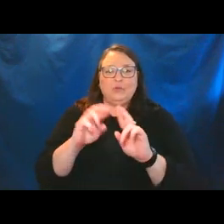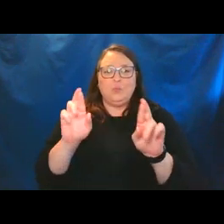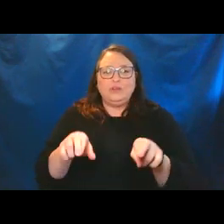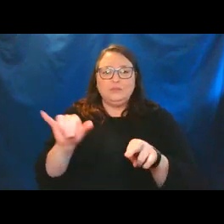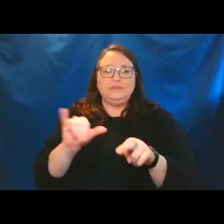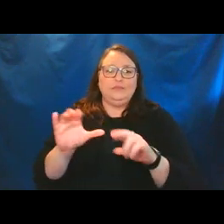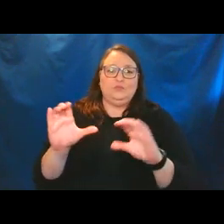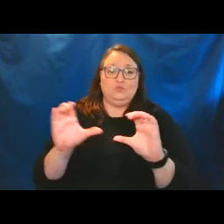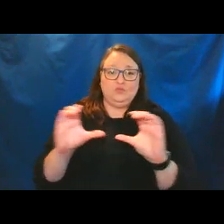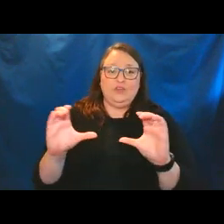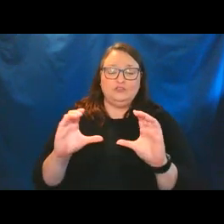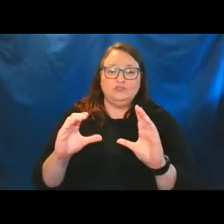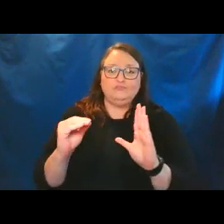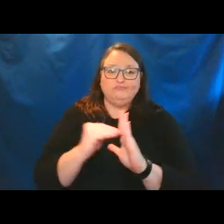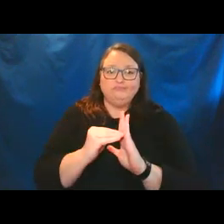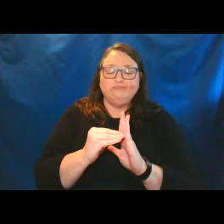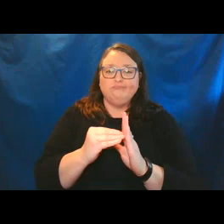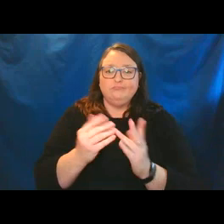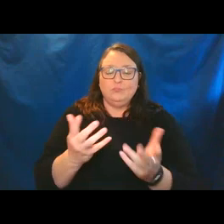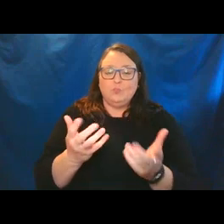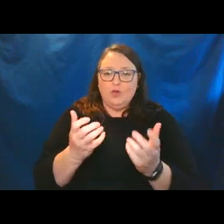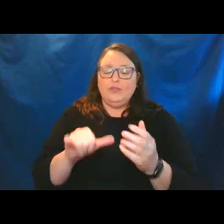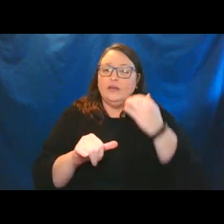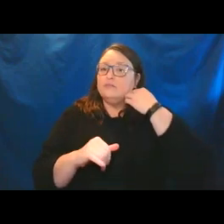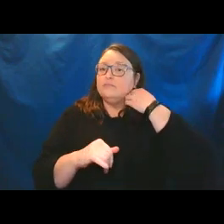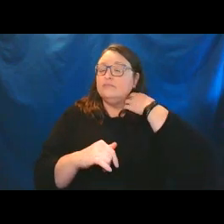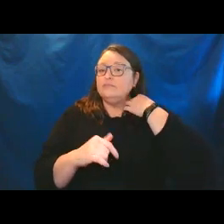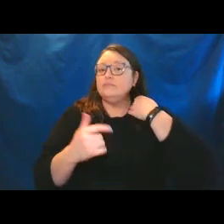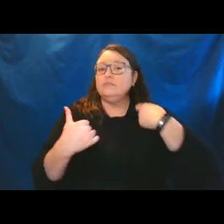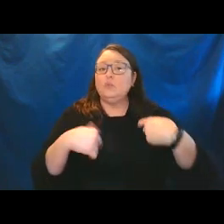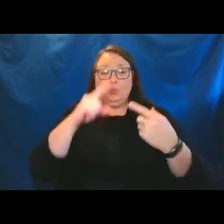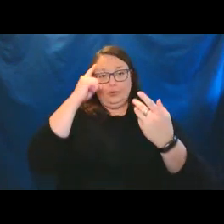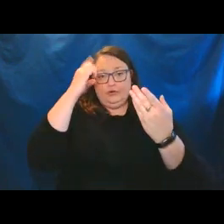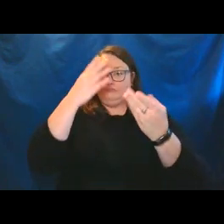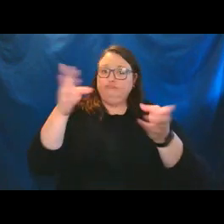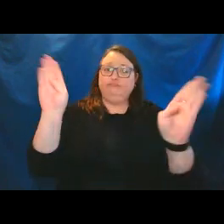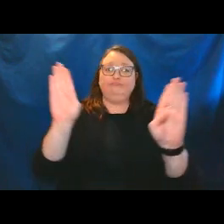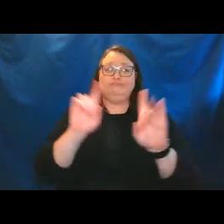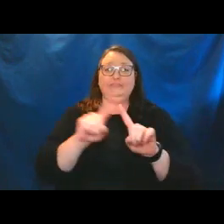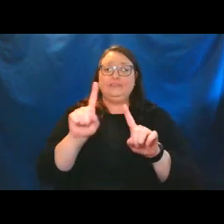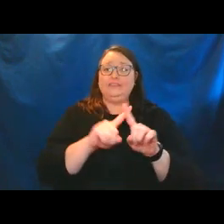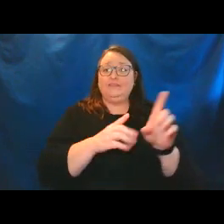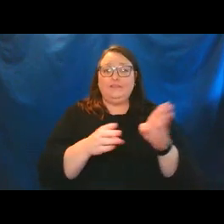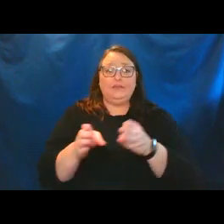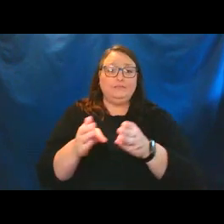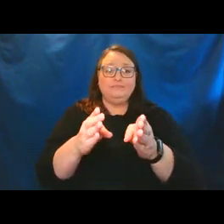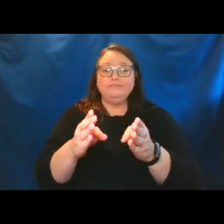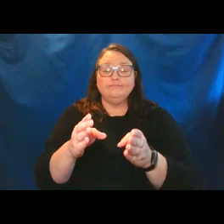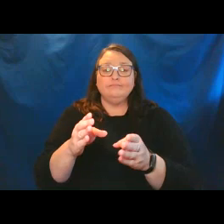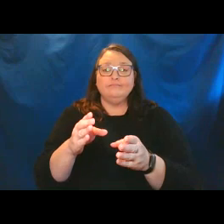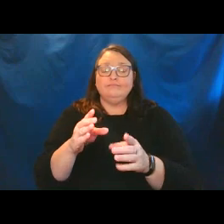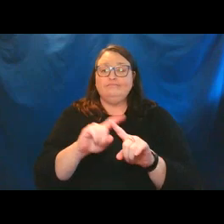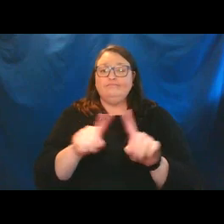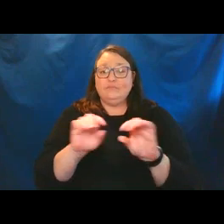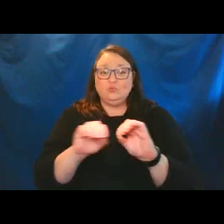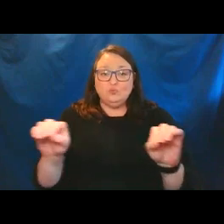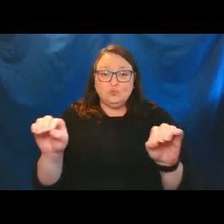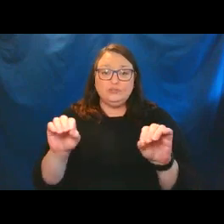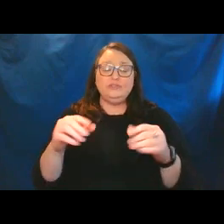certifications. And we are totally open to different pathways and degrees